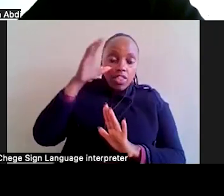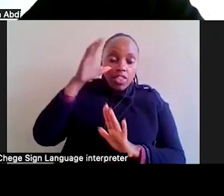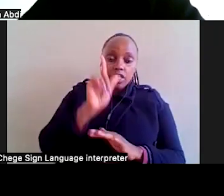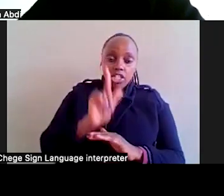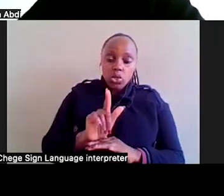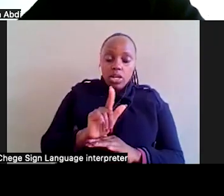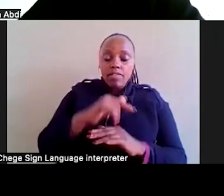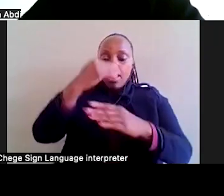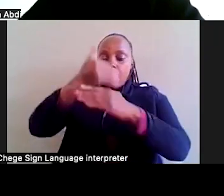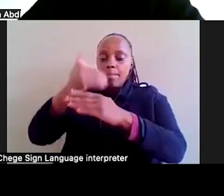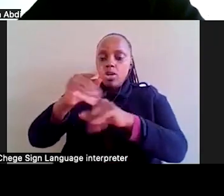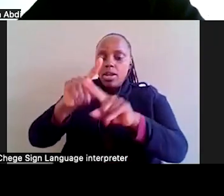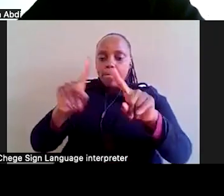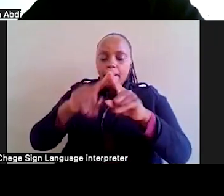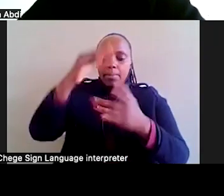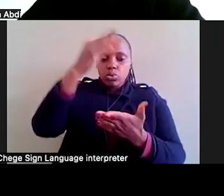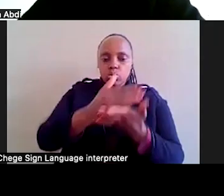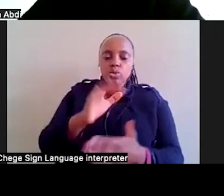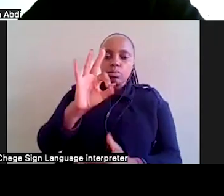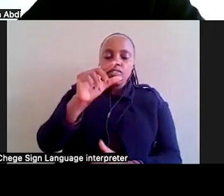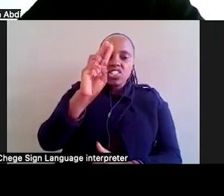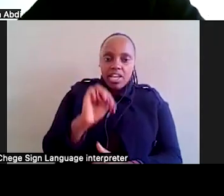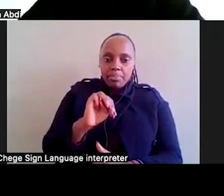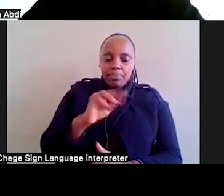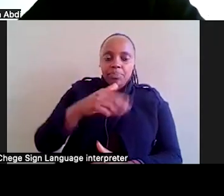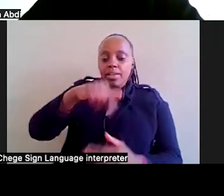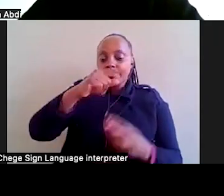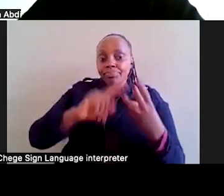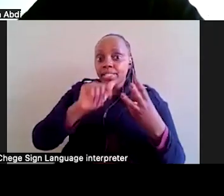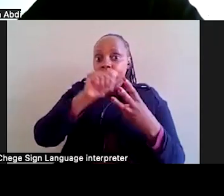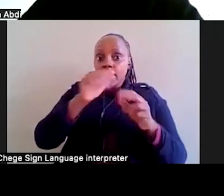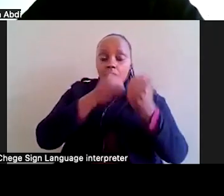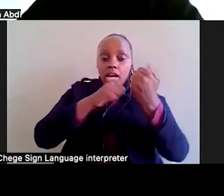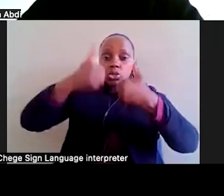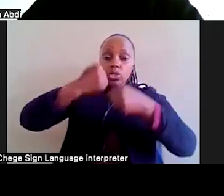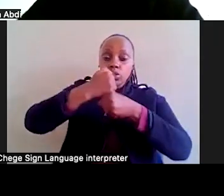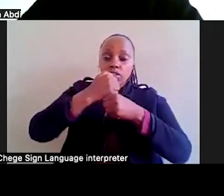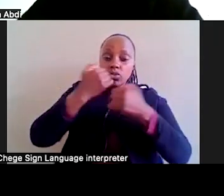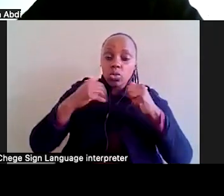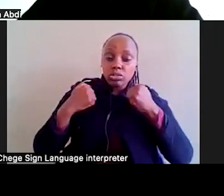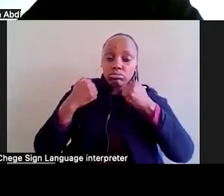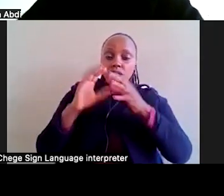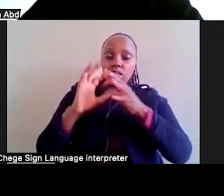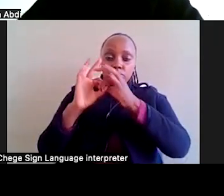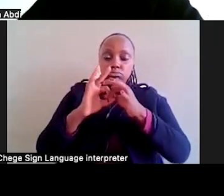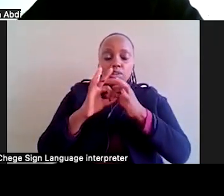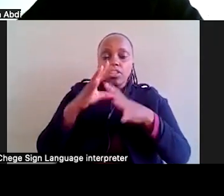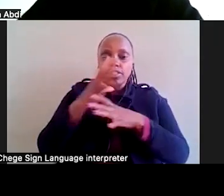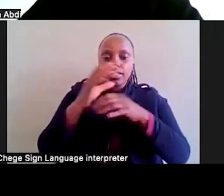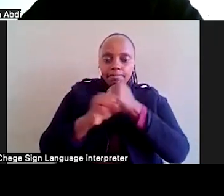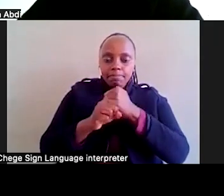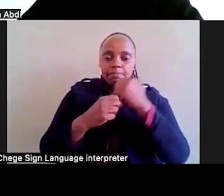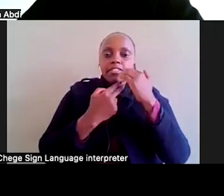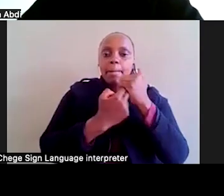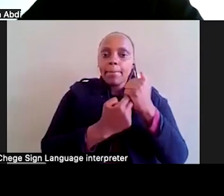FGM. Another action that we have taken is strengthening coordination structures and partnerships. Number one, under that